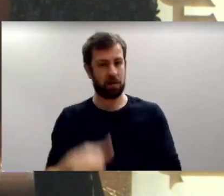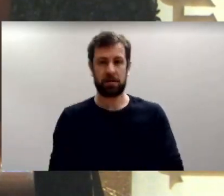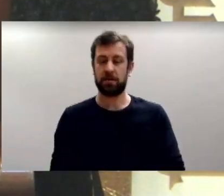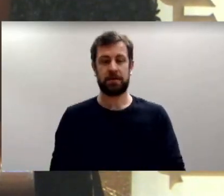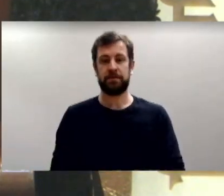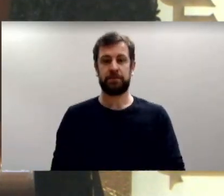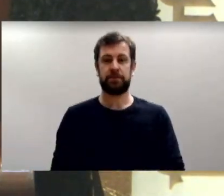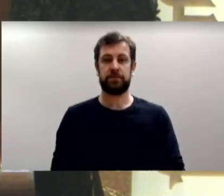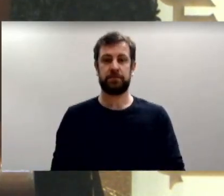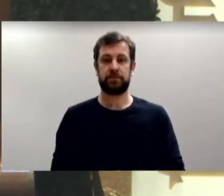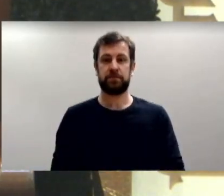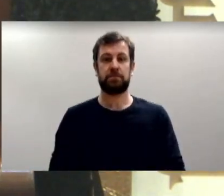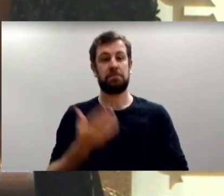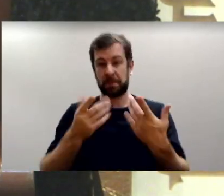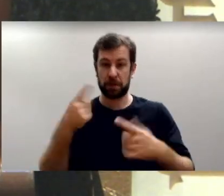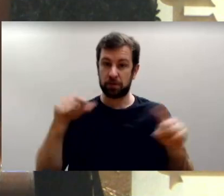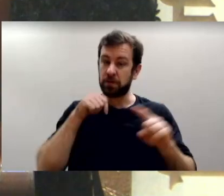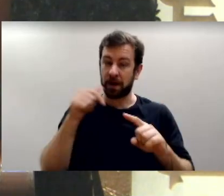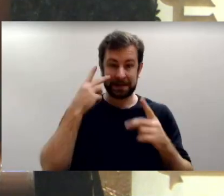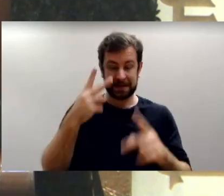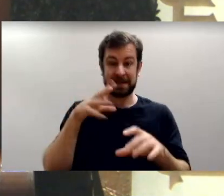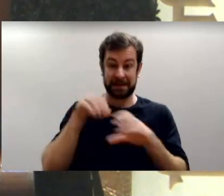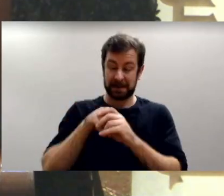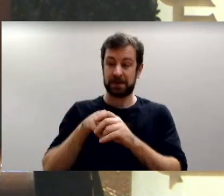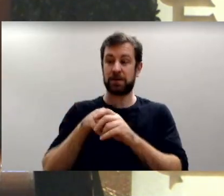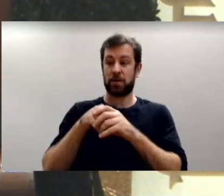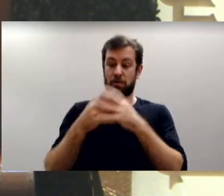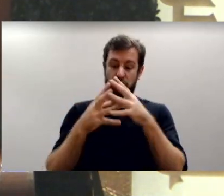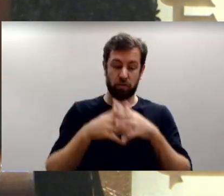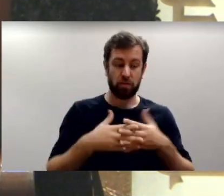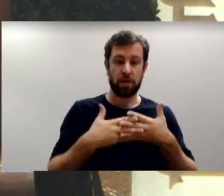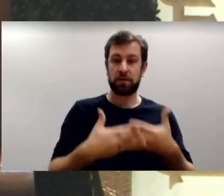You might not see always in the Qur'an